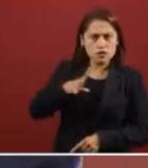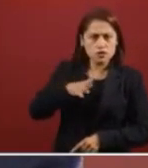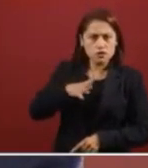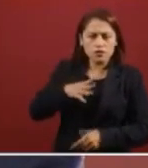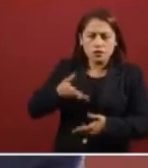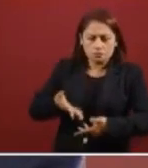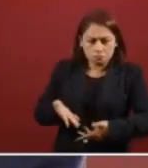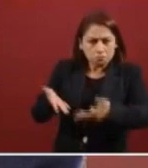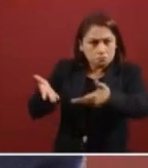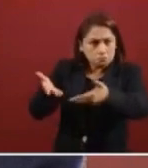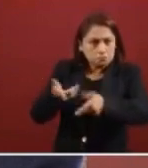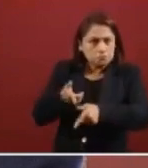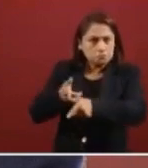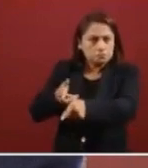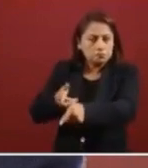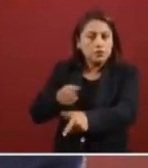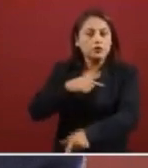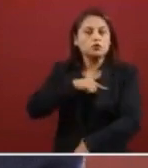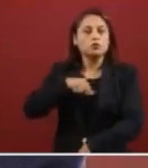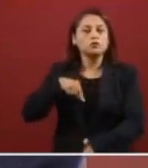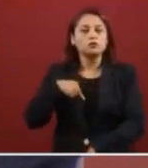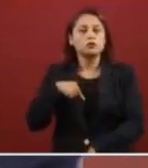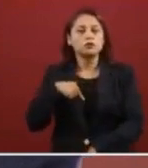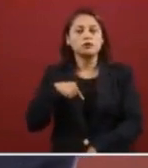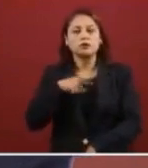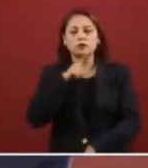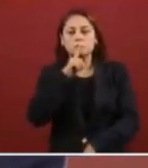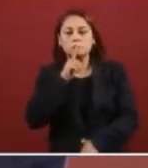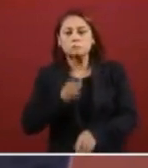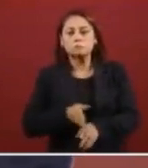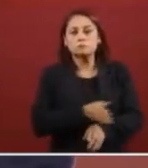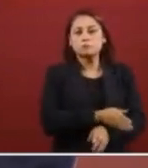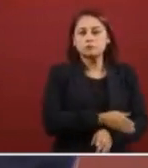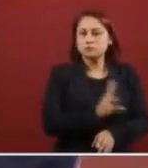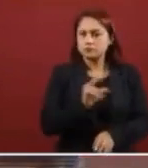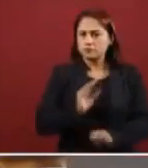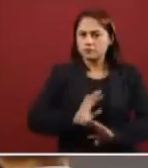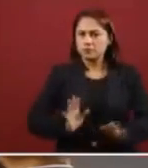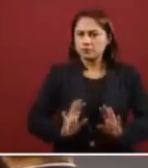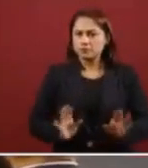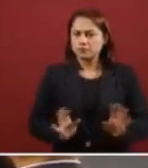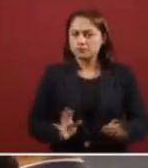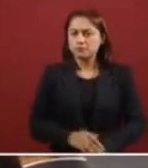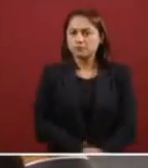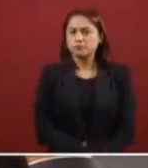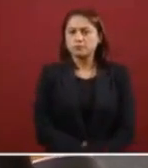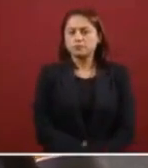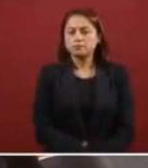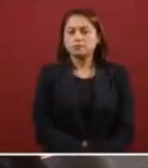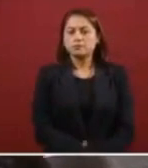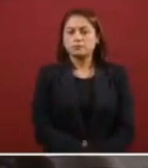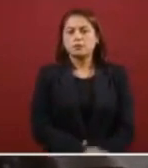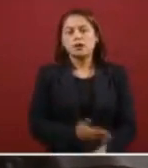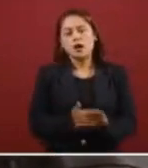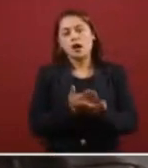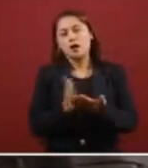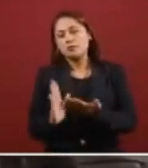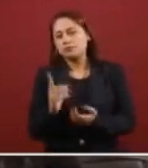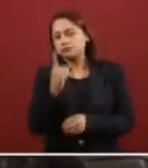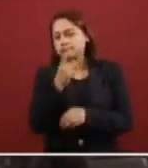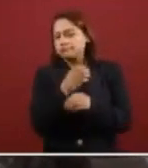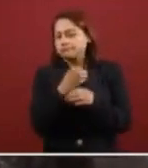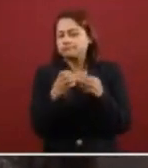claim, and we weren't going to block or cover and cover anything. And another important thing, que